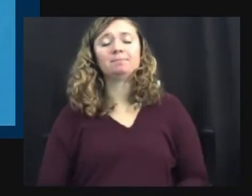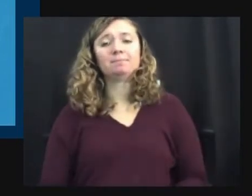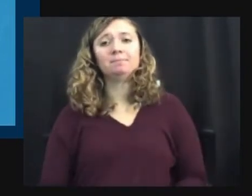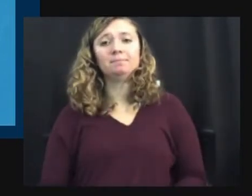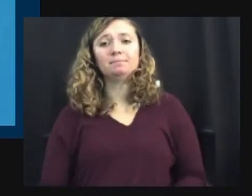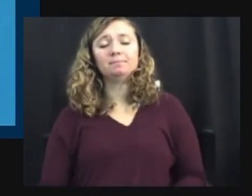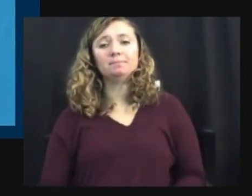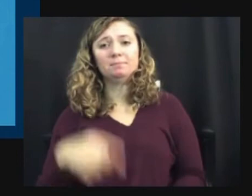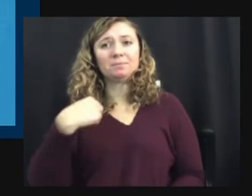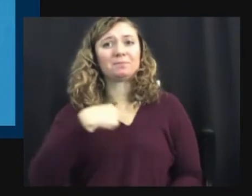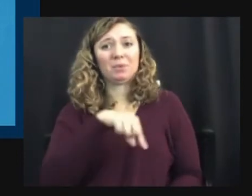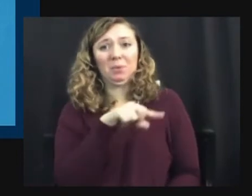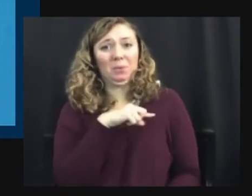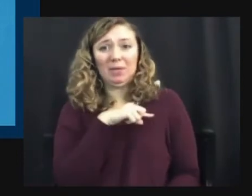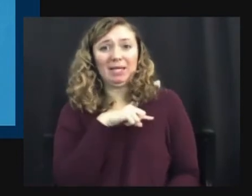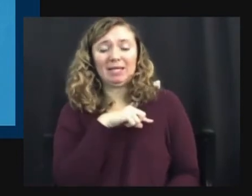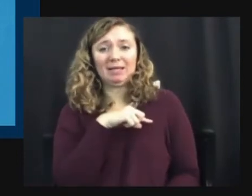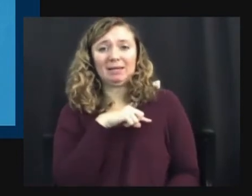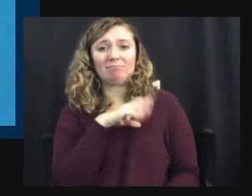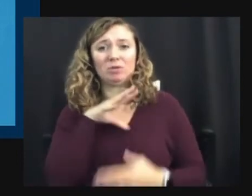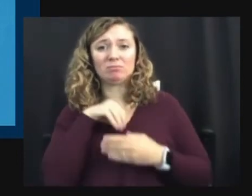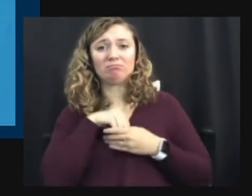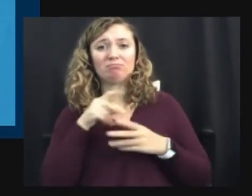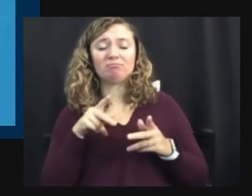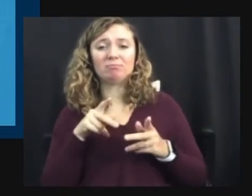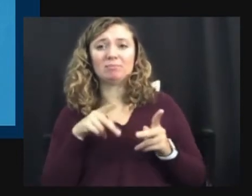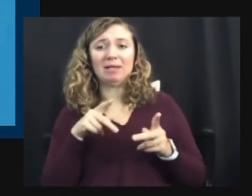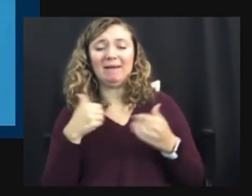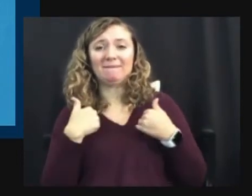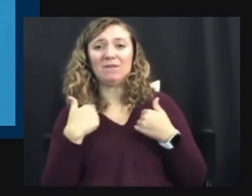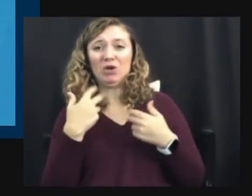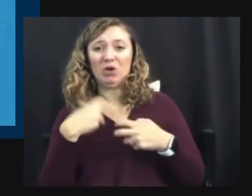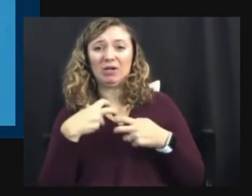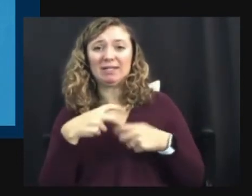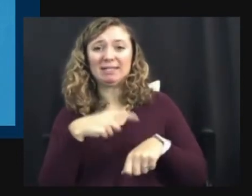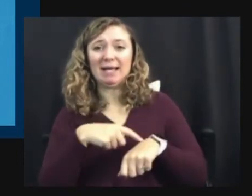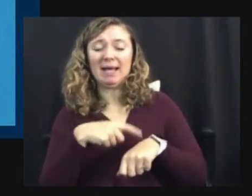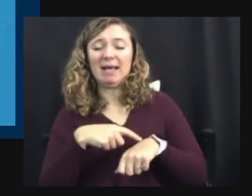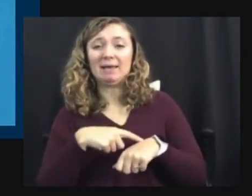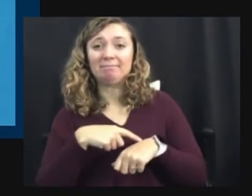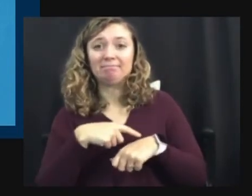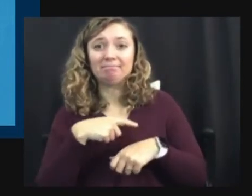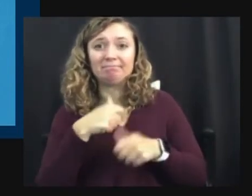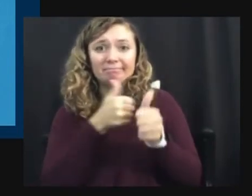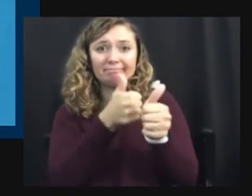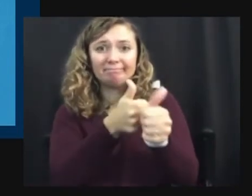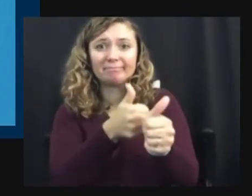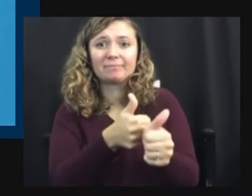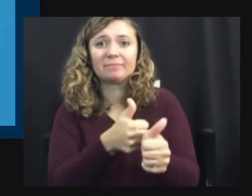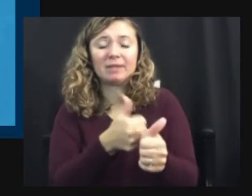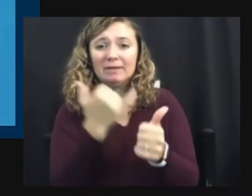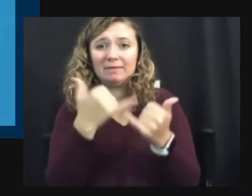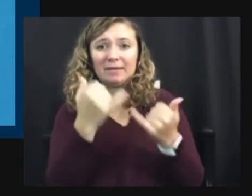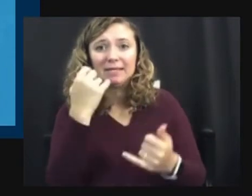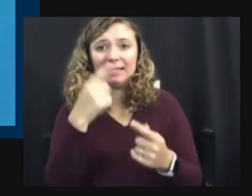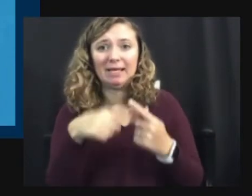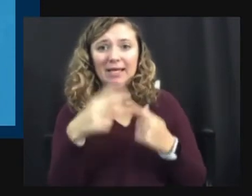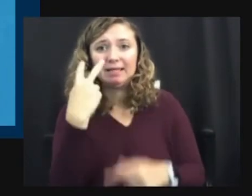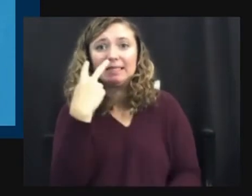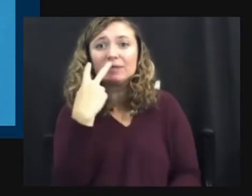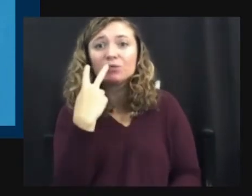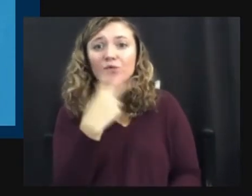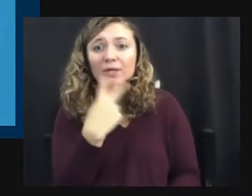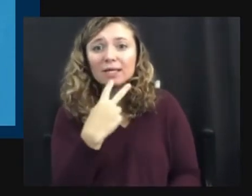We just have a really hard time keeping up, and if we can't read lips, we might not be able to understand at all what people